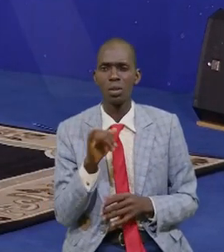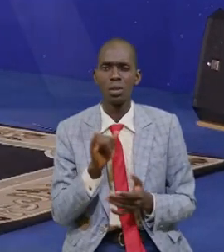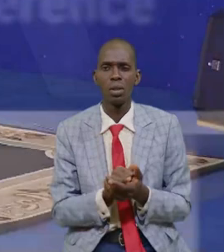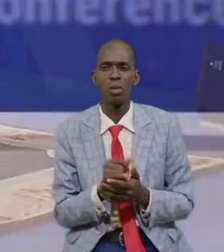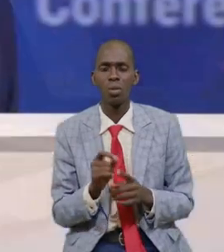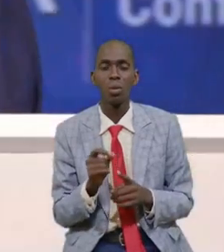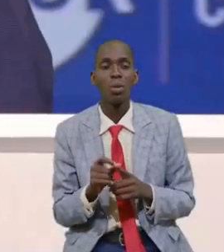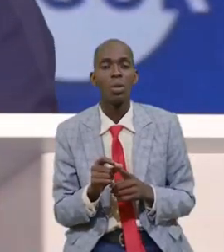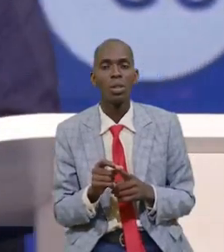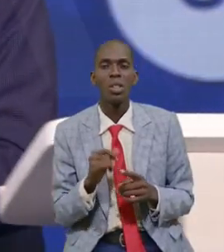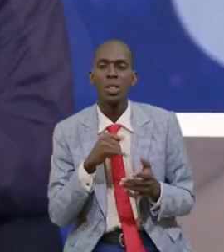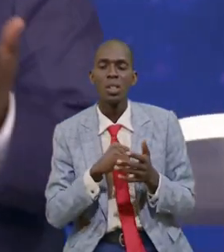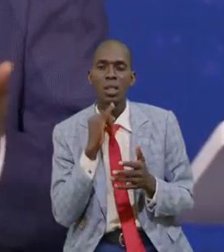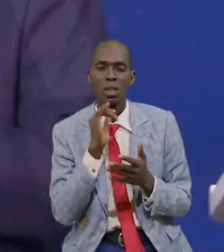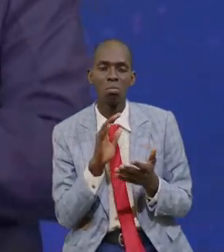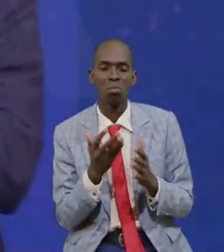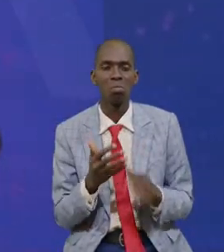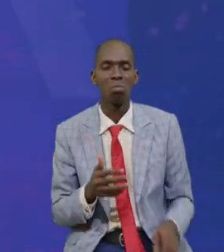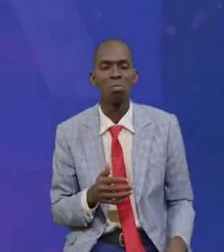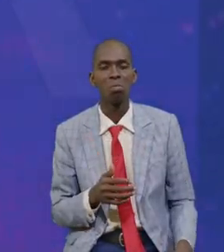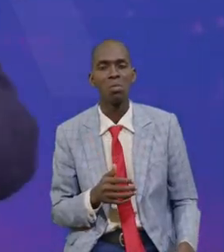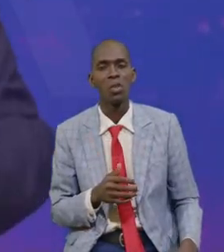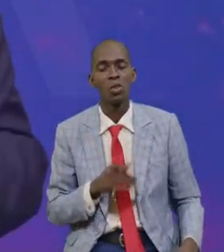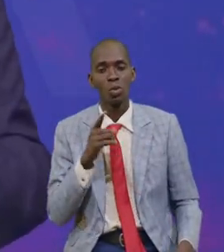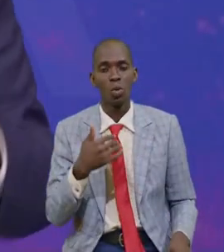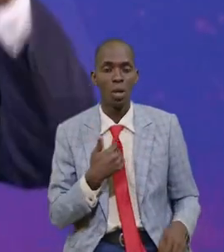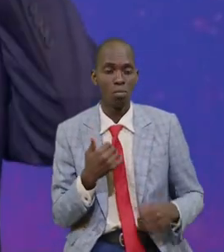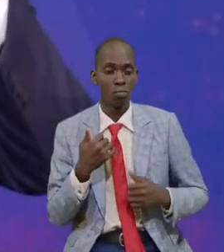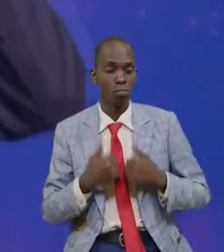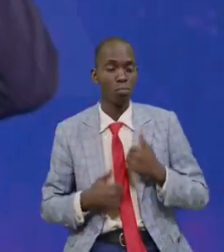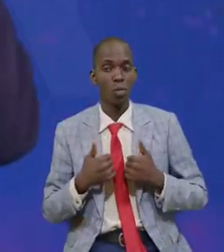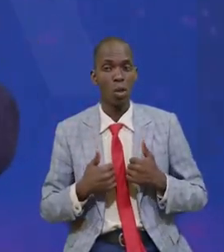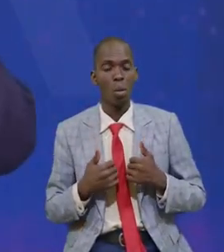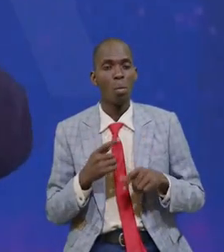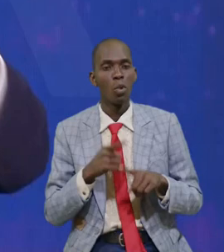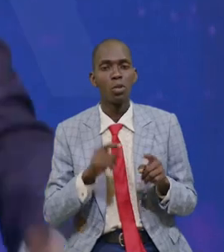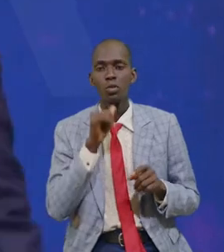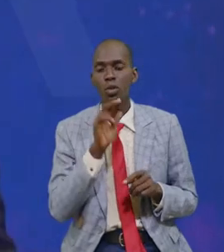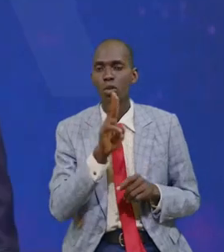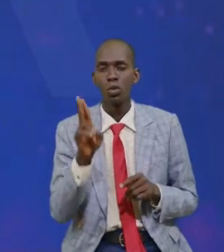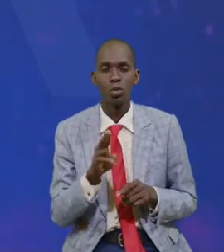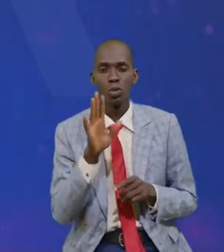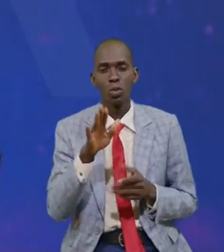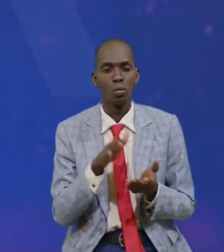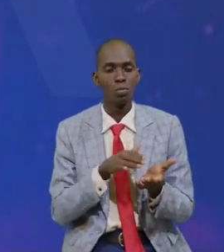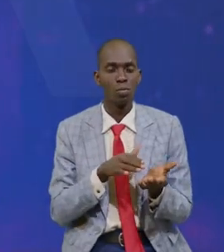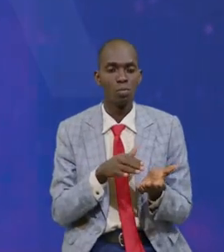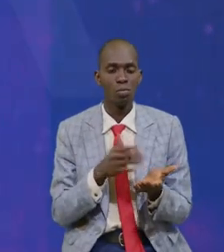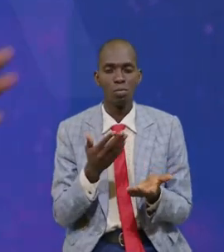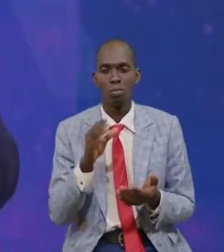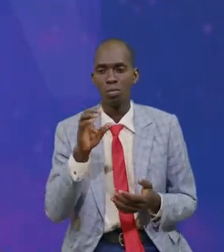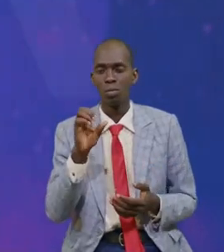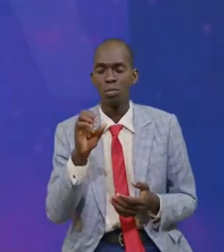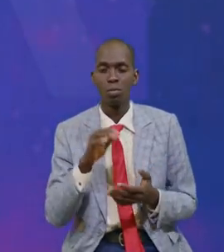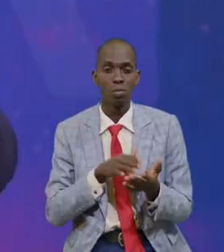like, you've taken your bath, but you've not rubbed the pomade and, whatever,